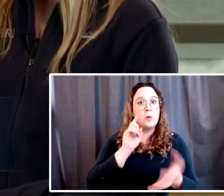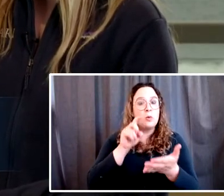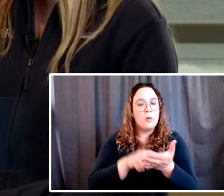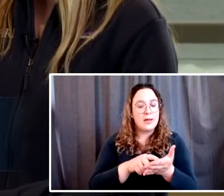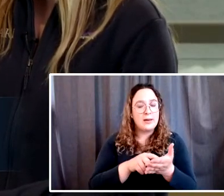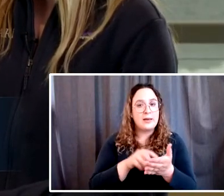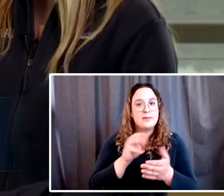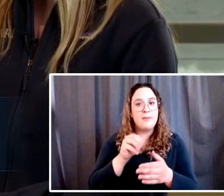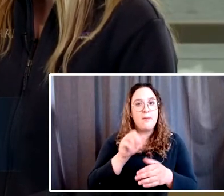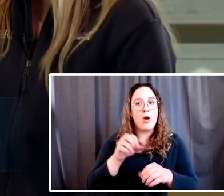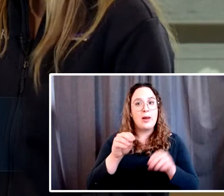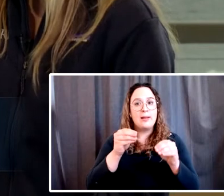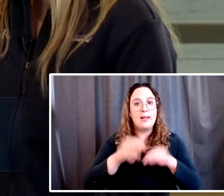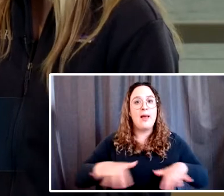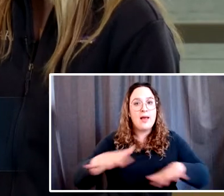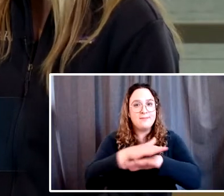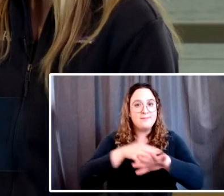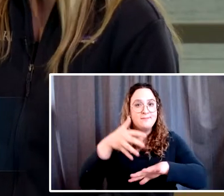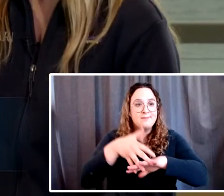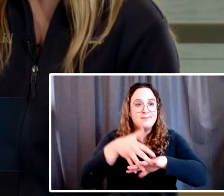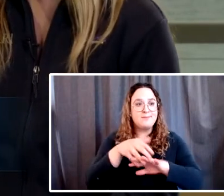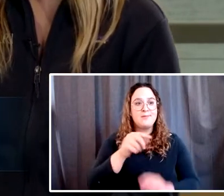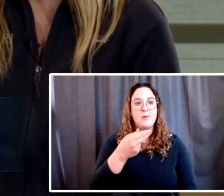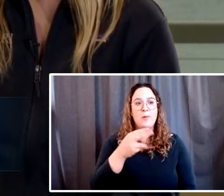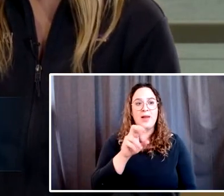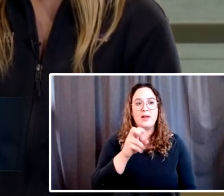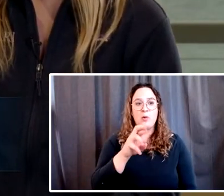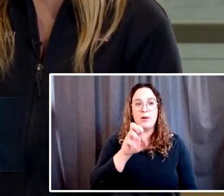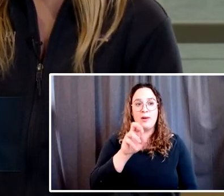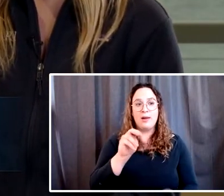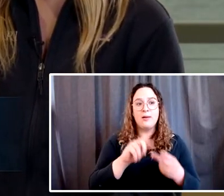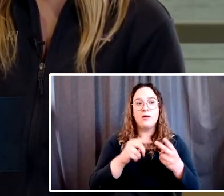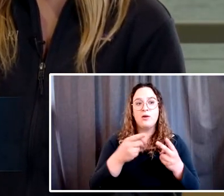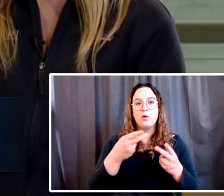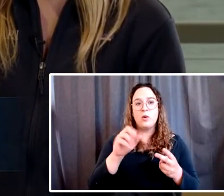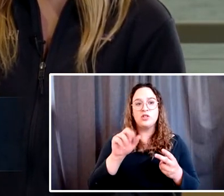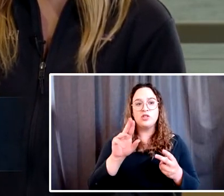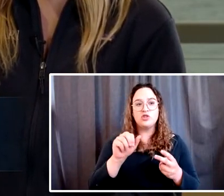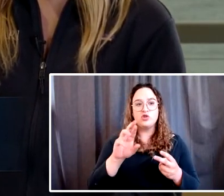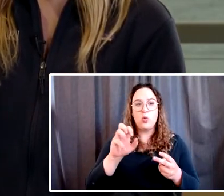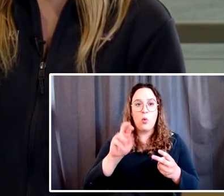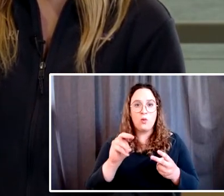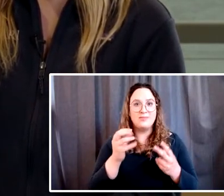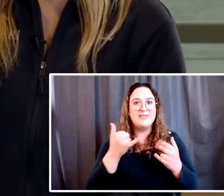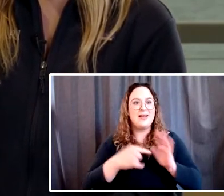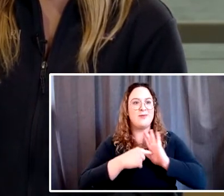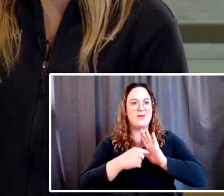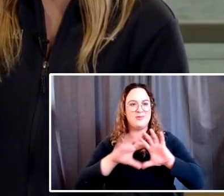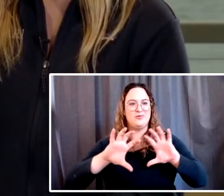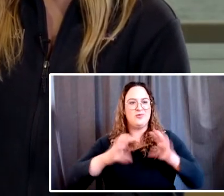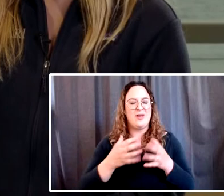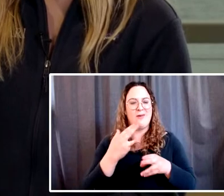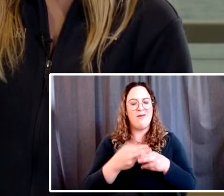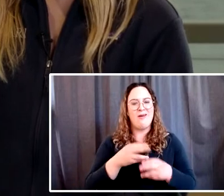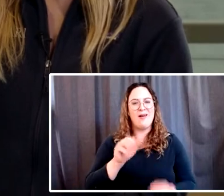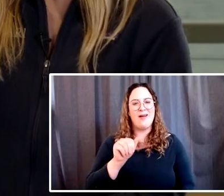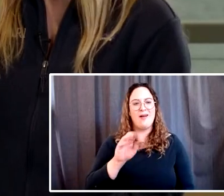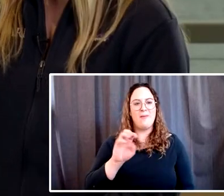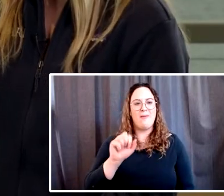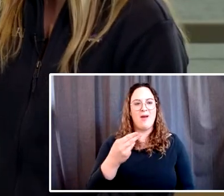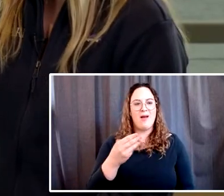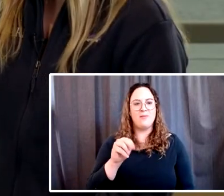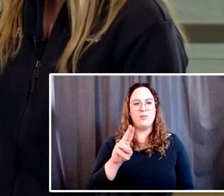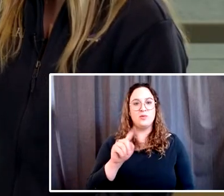located on the land of the Huenaran and Guacharon peoples, represented today by the Amamutsun tribal band. This area was home to a settlement called